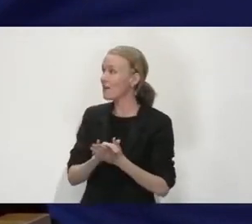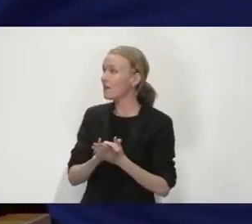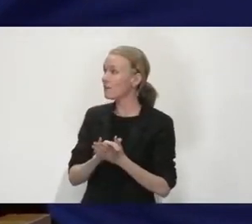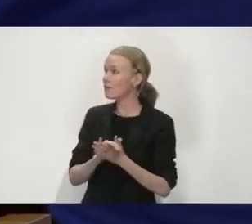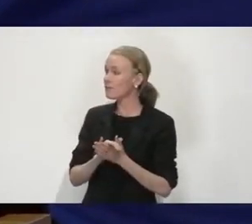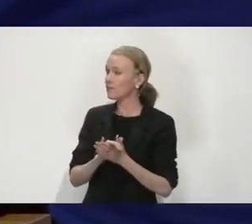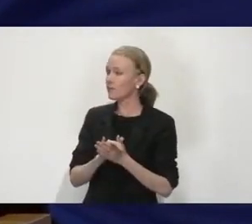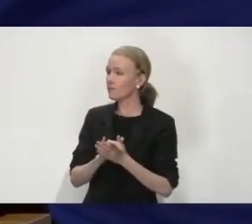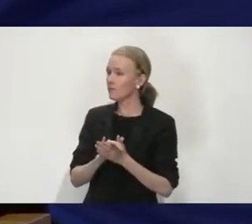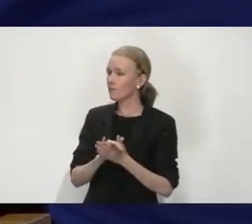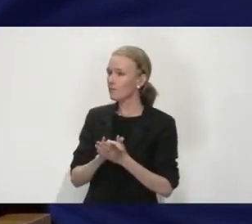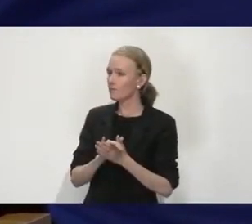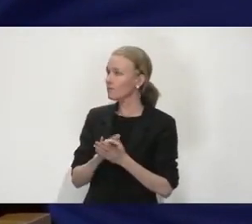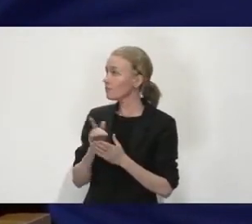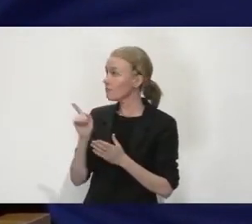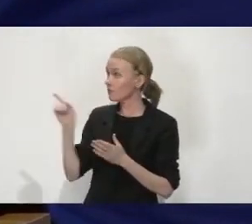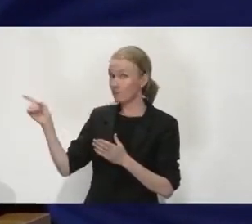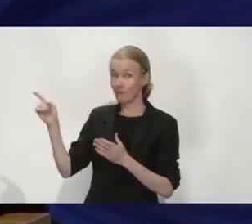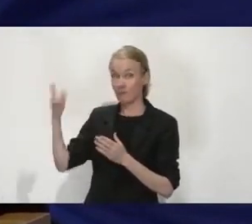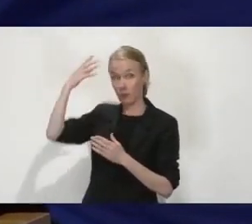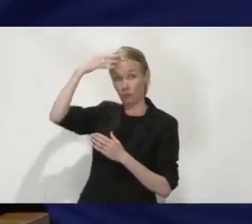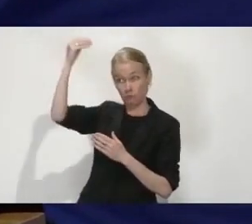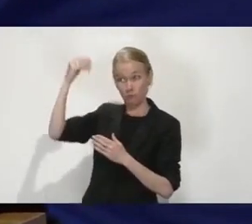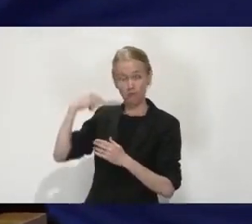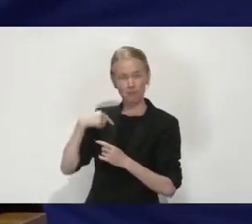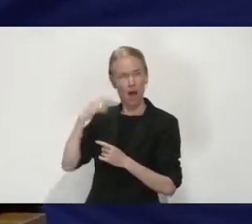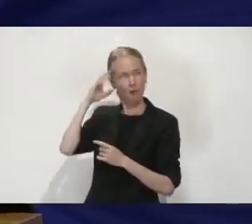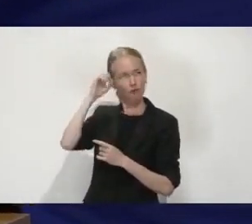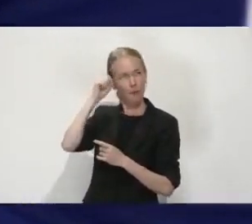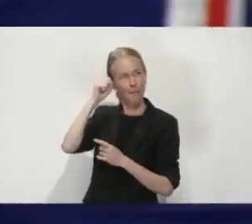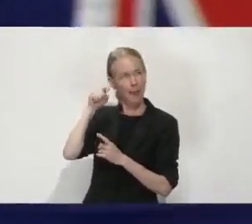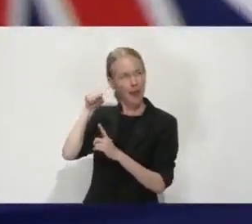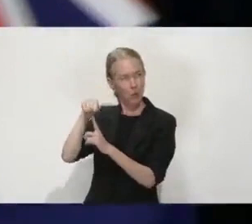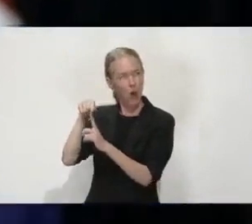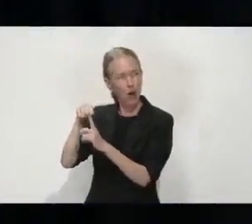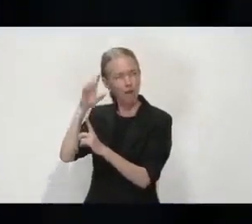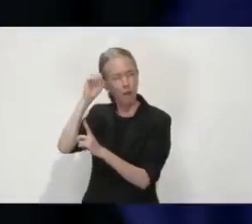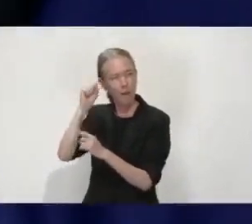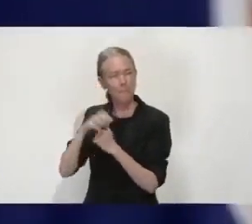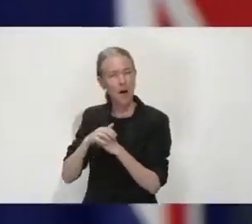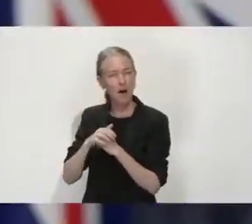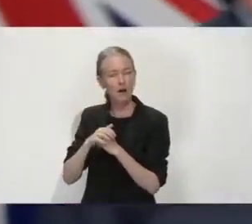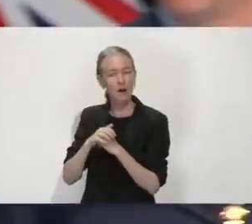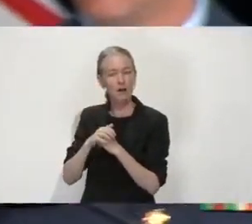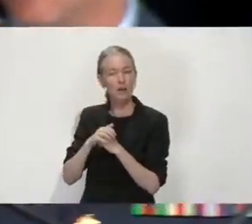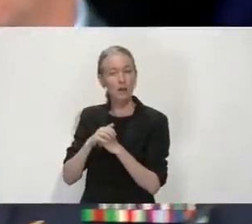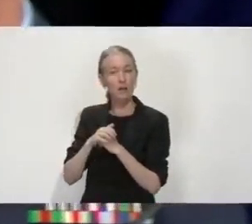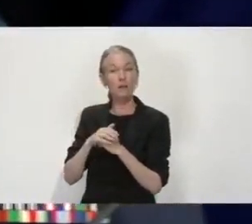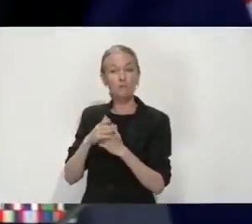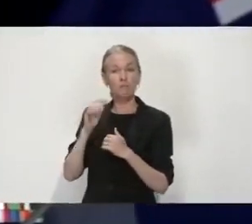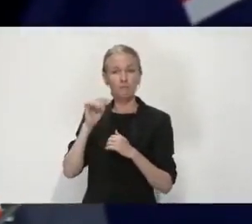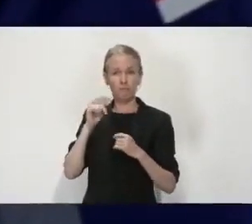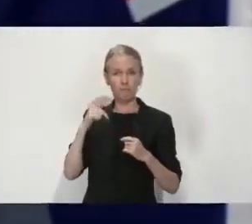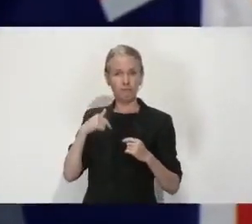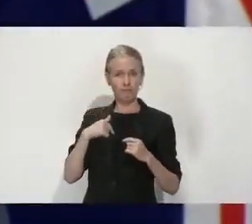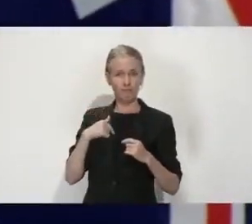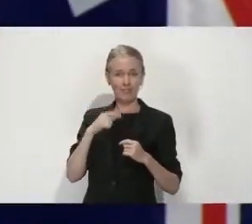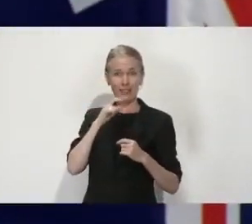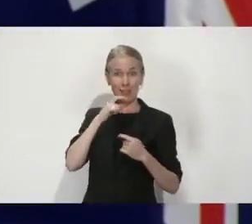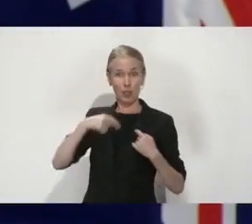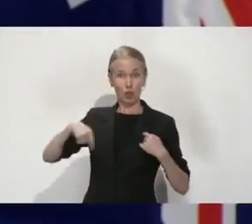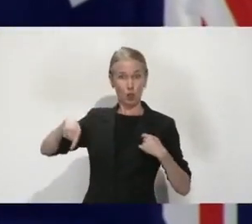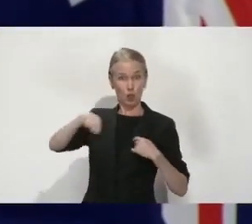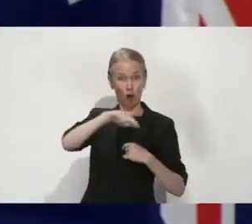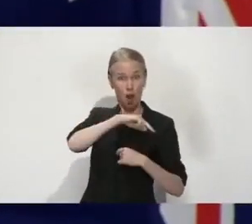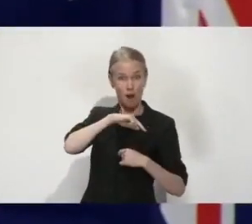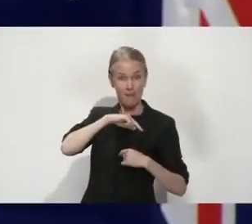Yeah. If you can recall. Yeah. Any more information you'd like to share? Yeah, I was just going to say, we obviously looked hard at that scenario and determined that the